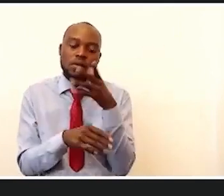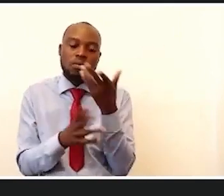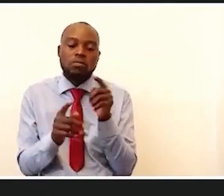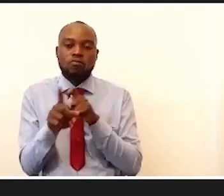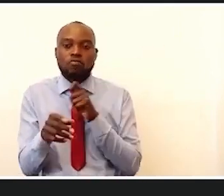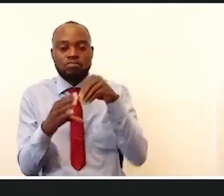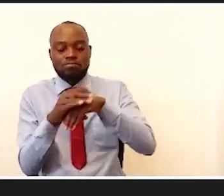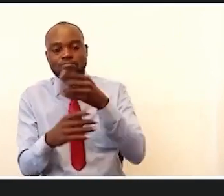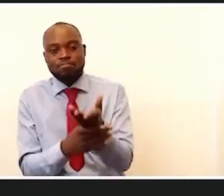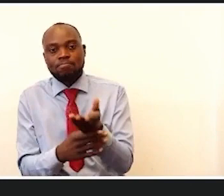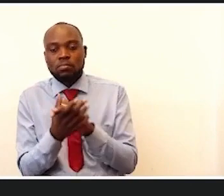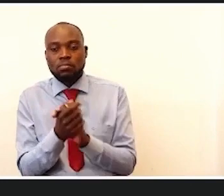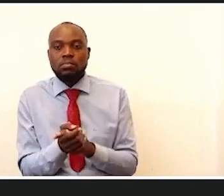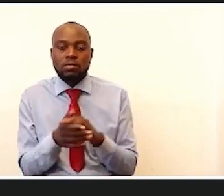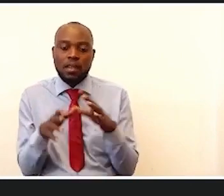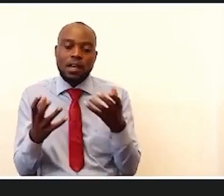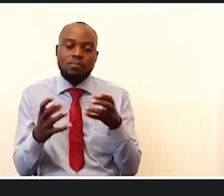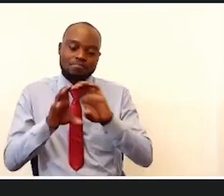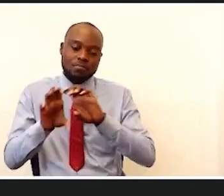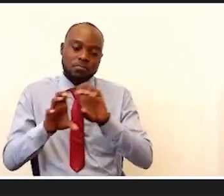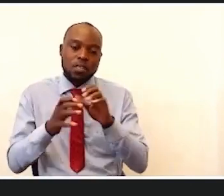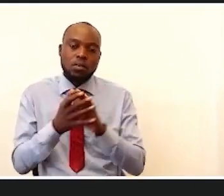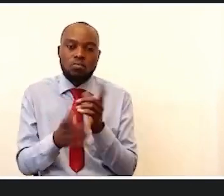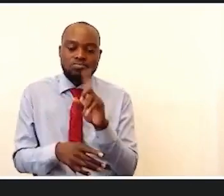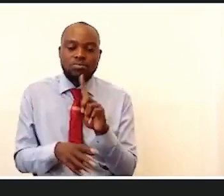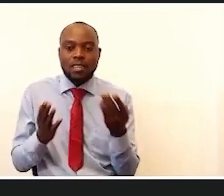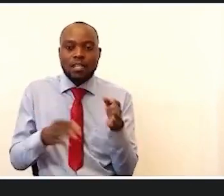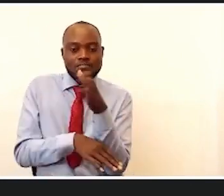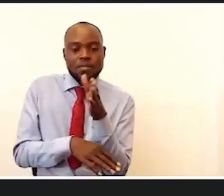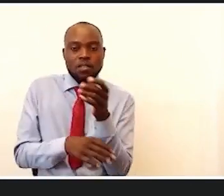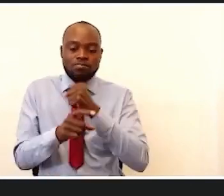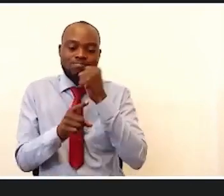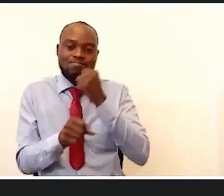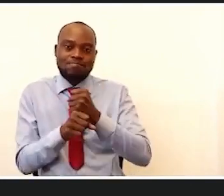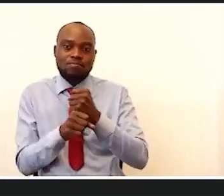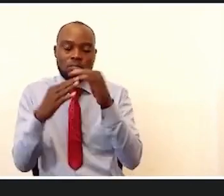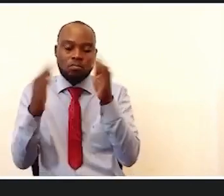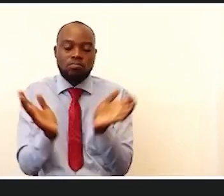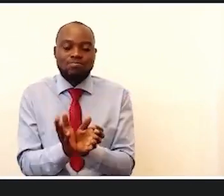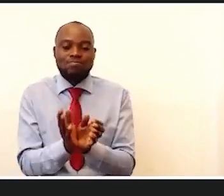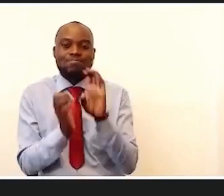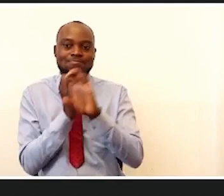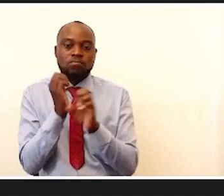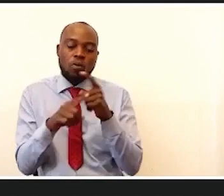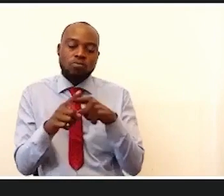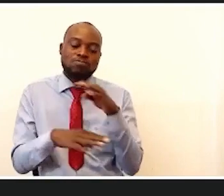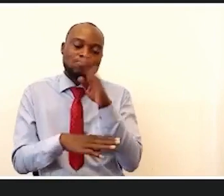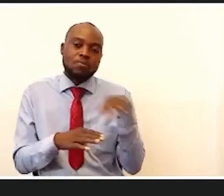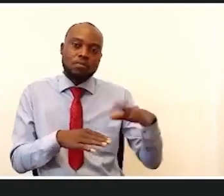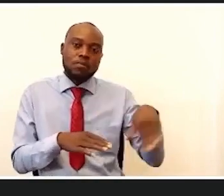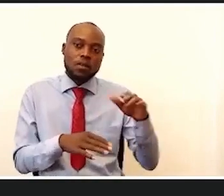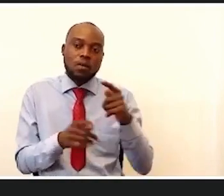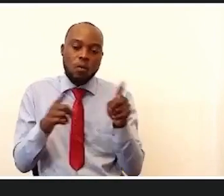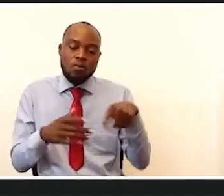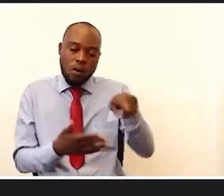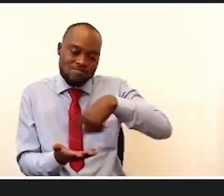them as a commercial proposition, but not as a means of exercising political control over the institutions. And within the